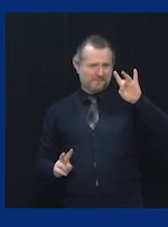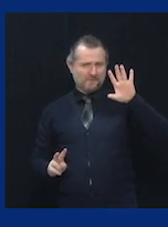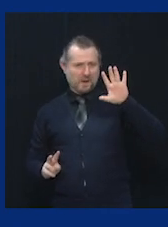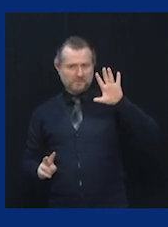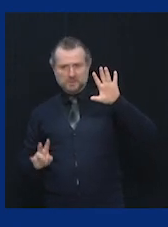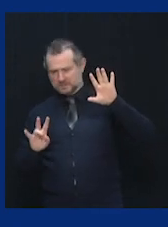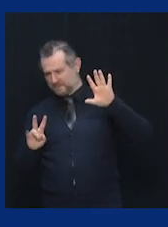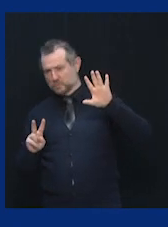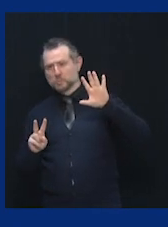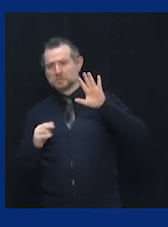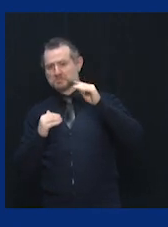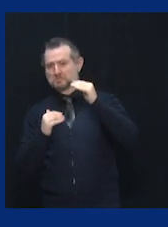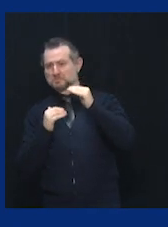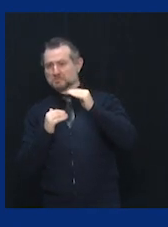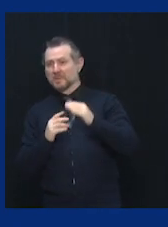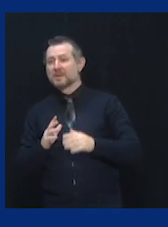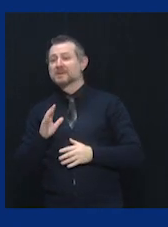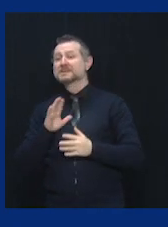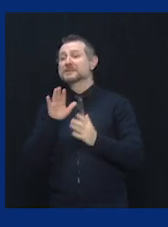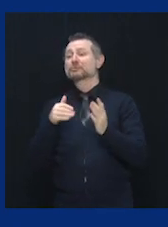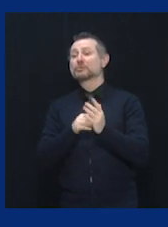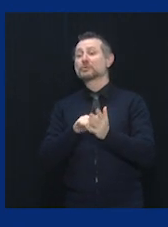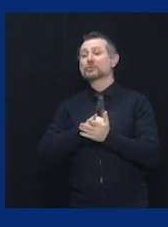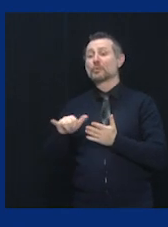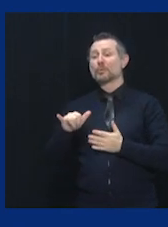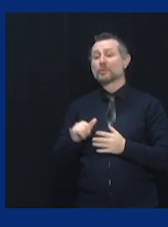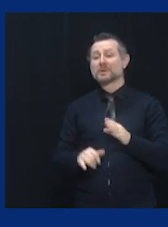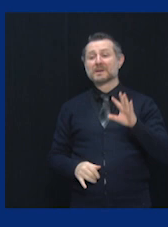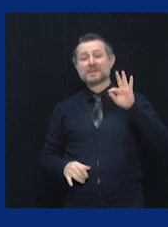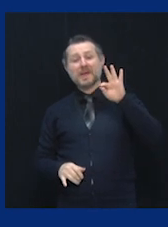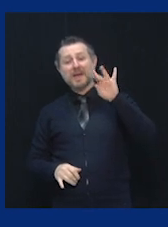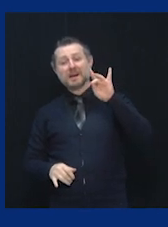Region. Central New York, it's 98 to 65.